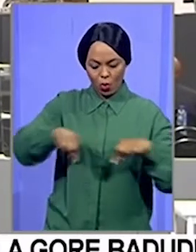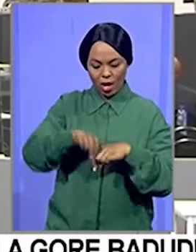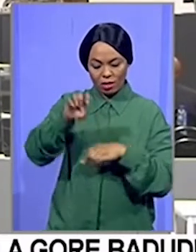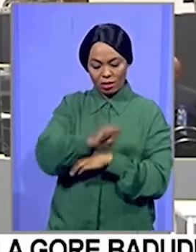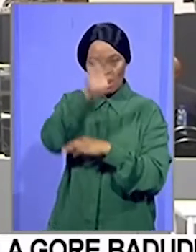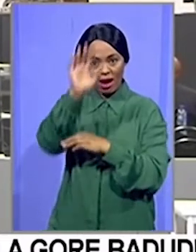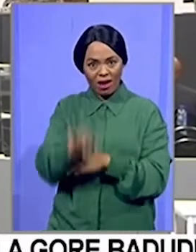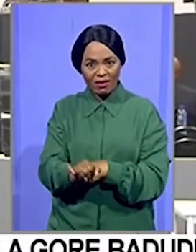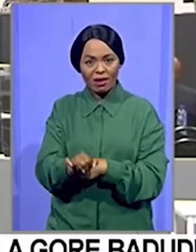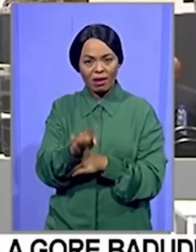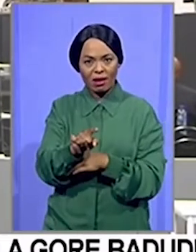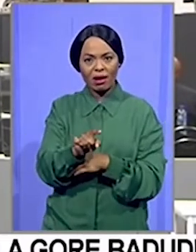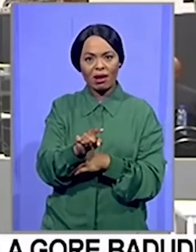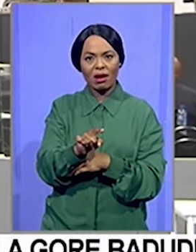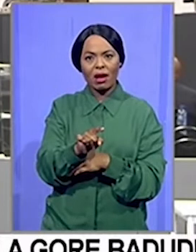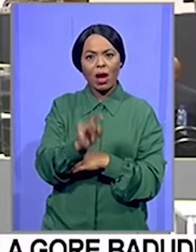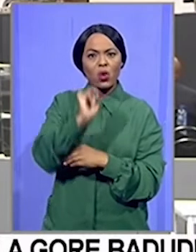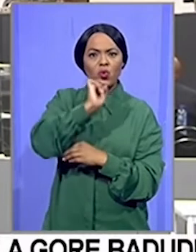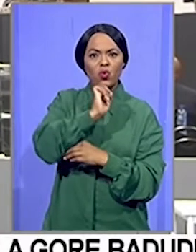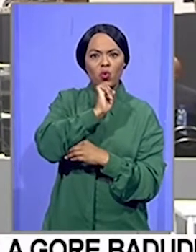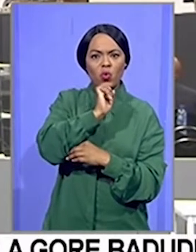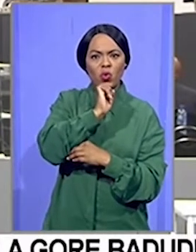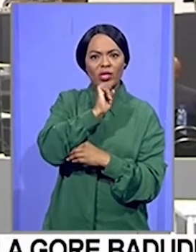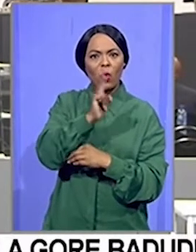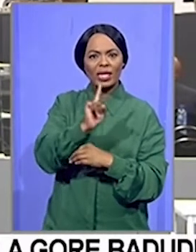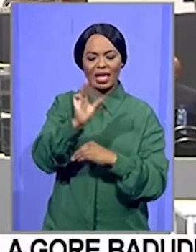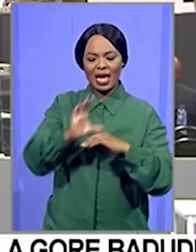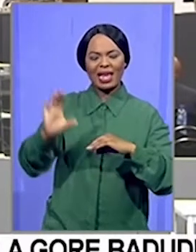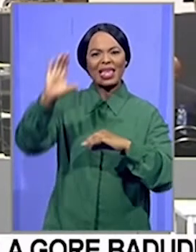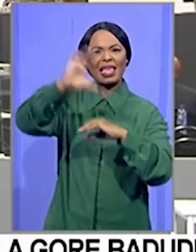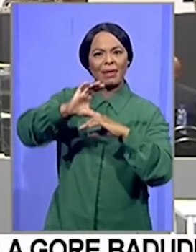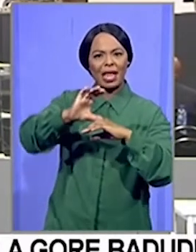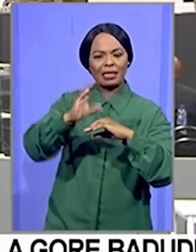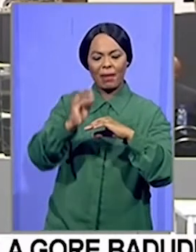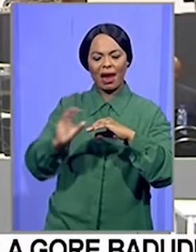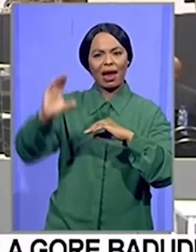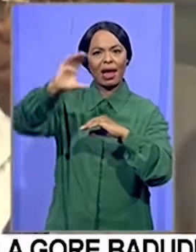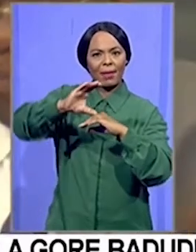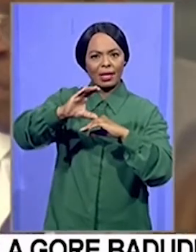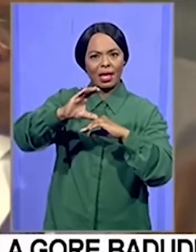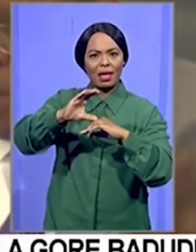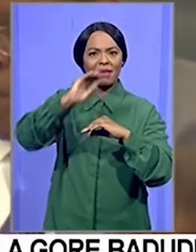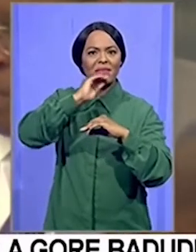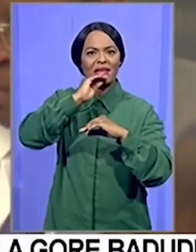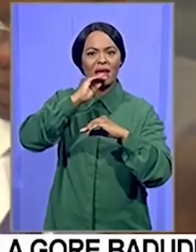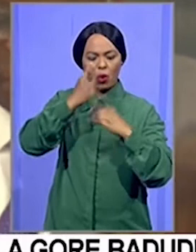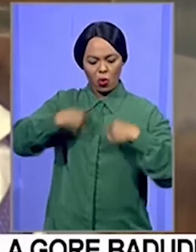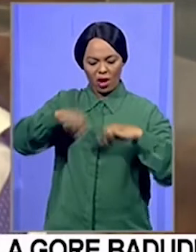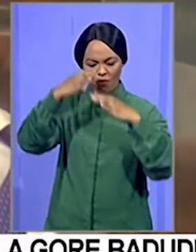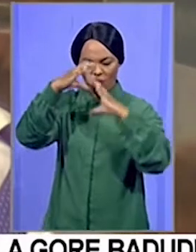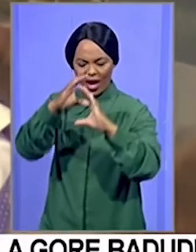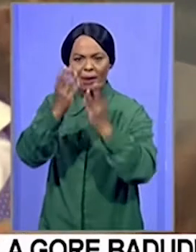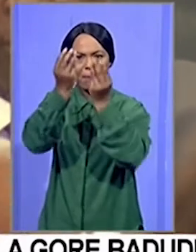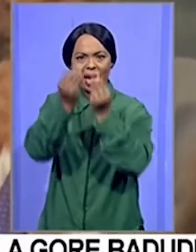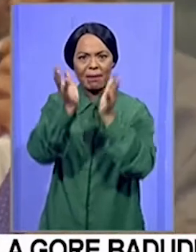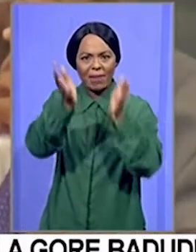tong ba e bitša capitalism. Capitalism ntho e focusitseng go yona ke tšhelete. It doesn't matter